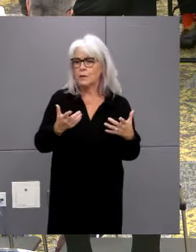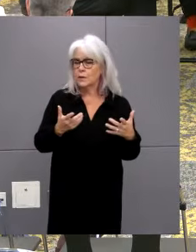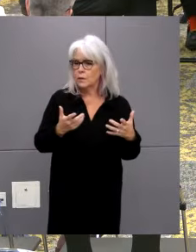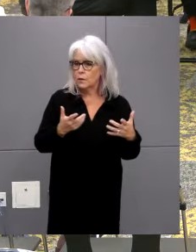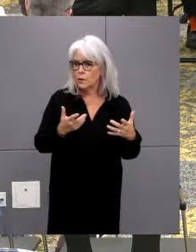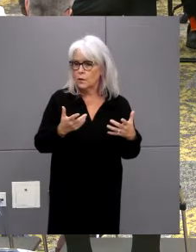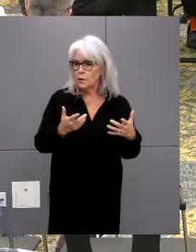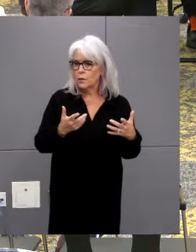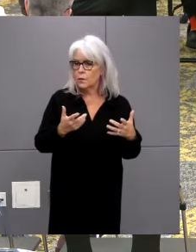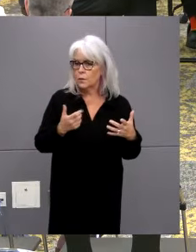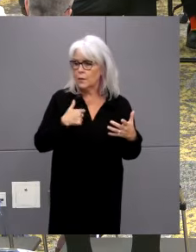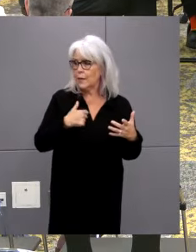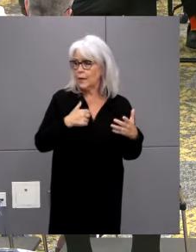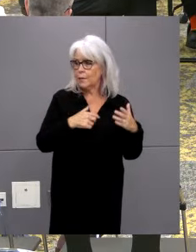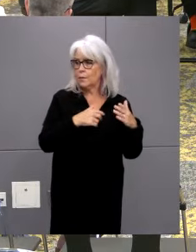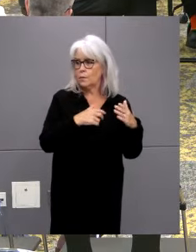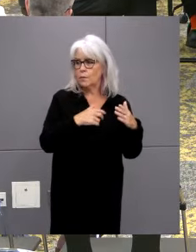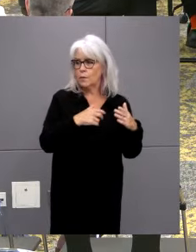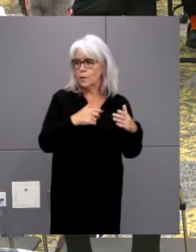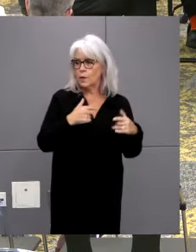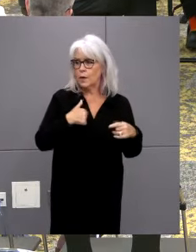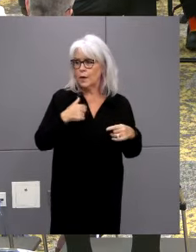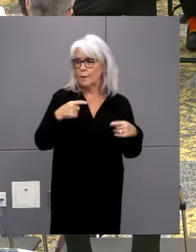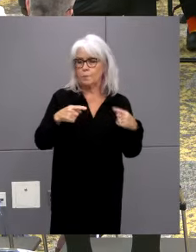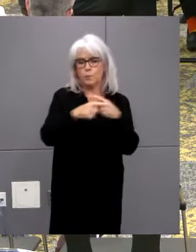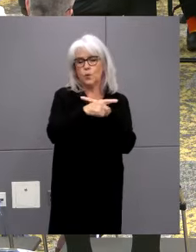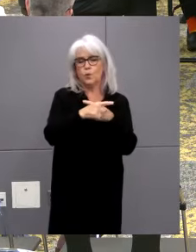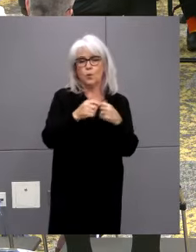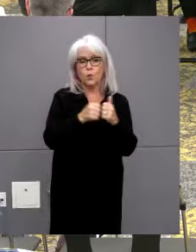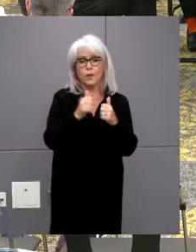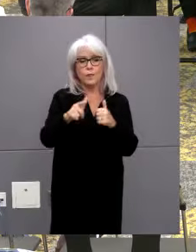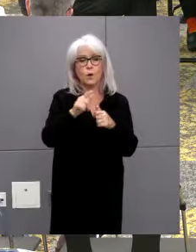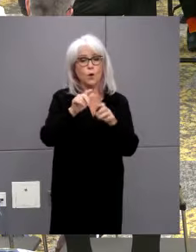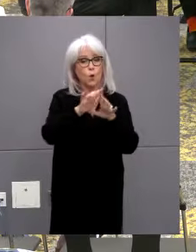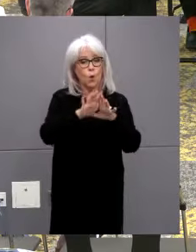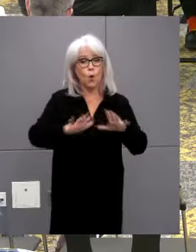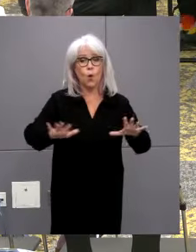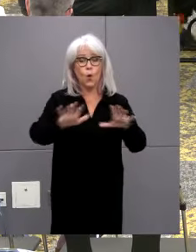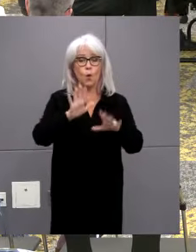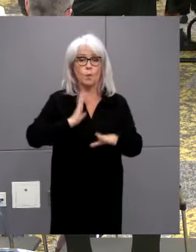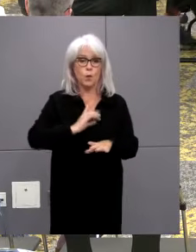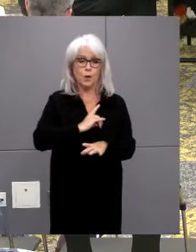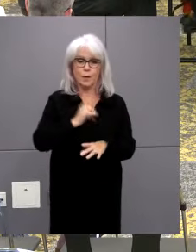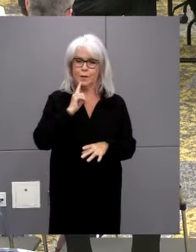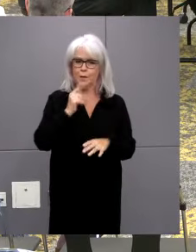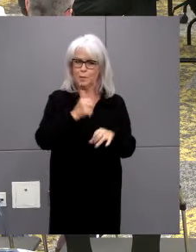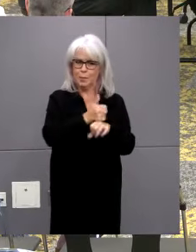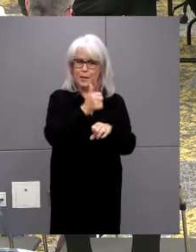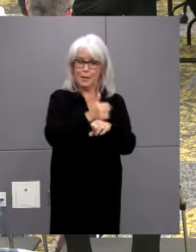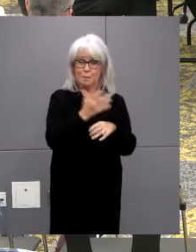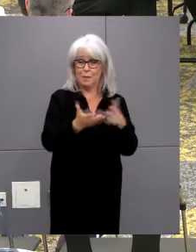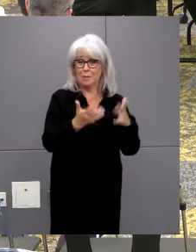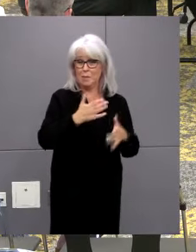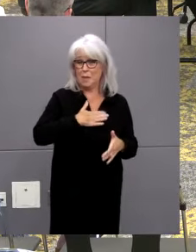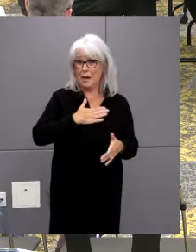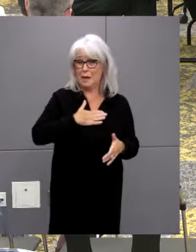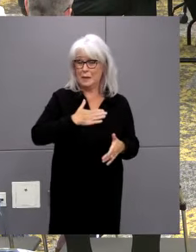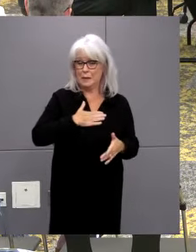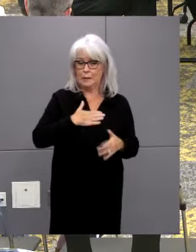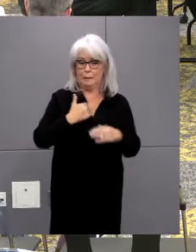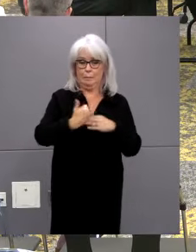the entire board, okay? I haven't gotten myself into that position very often, but the blame should be partly mine. From